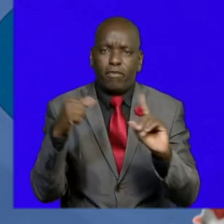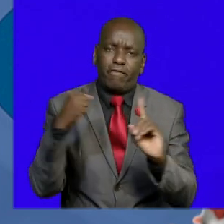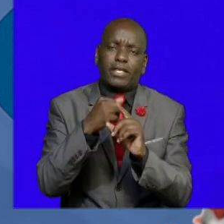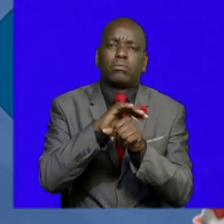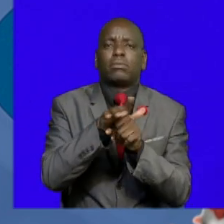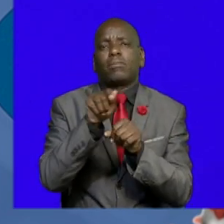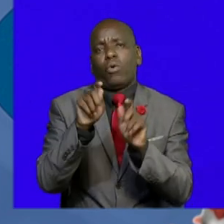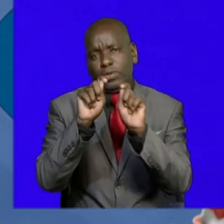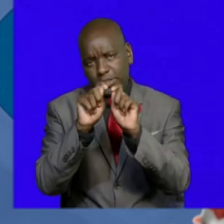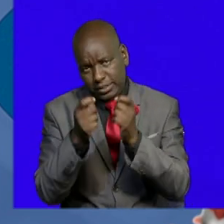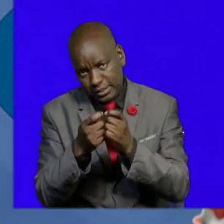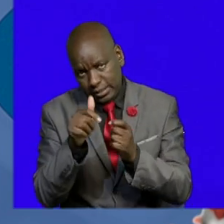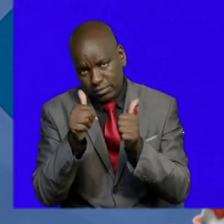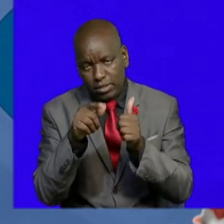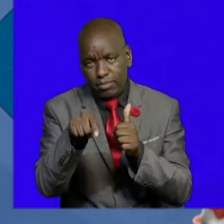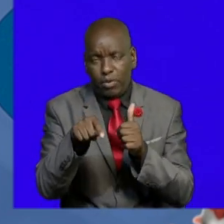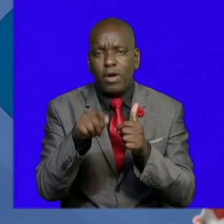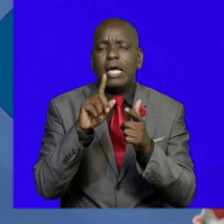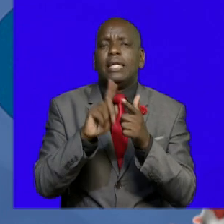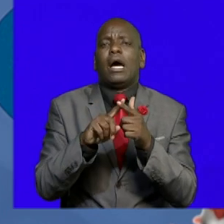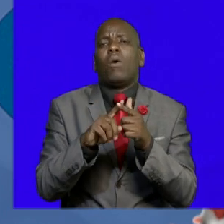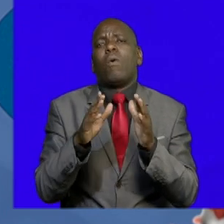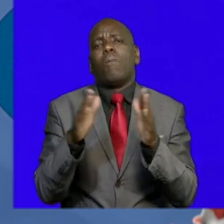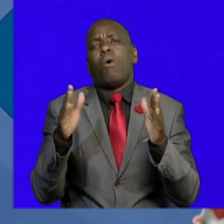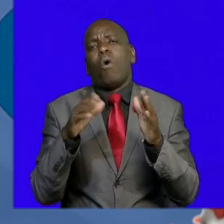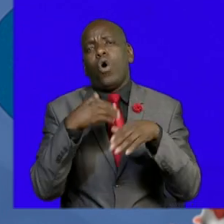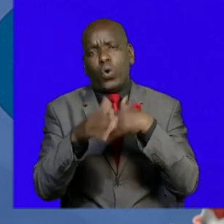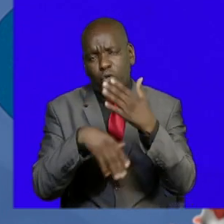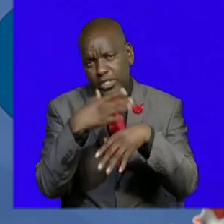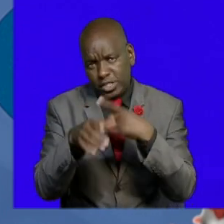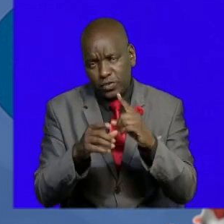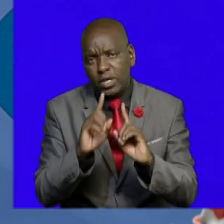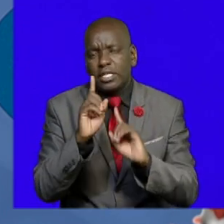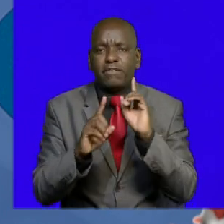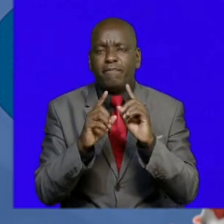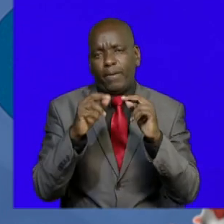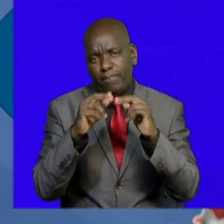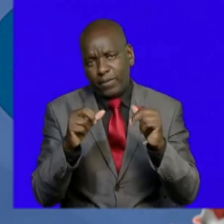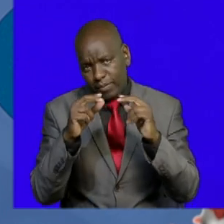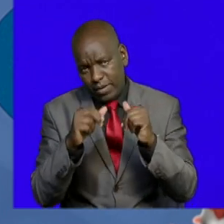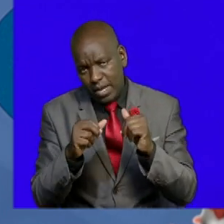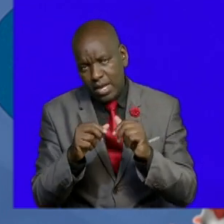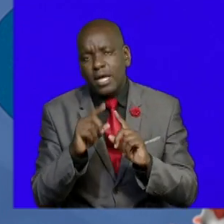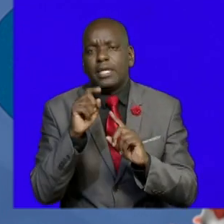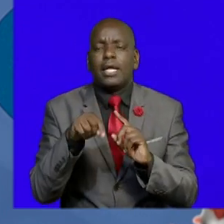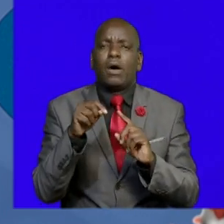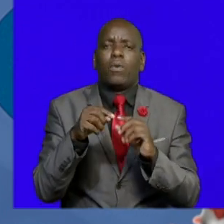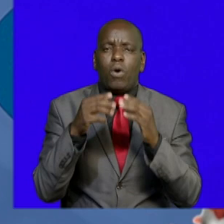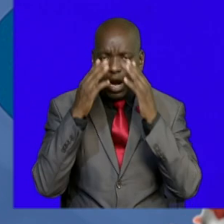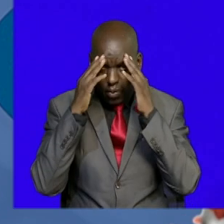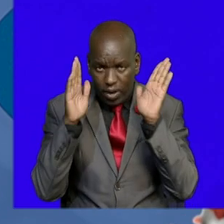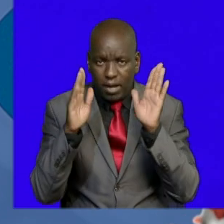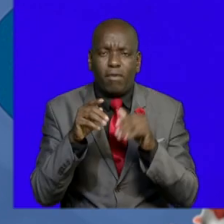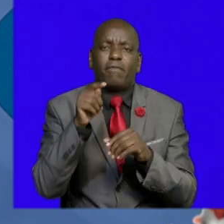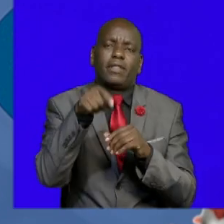teams. More, of course, still needs to be done to continue strengthening our surveillance pillar. We are very aware